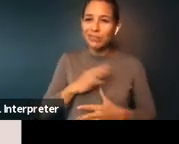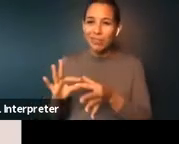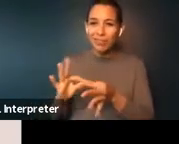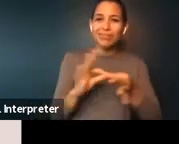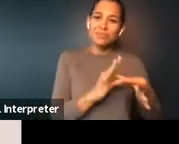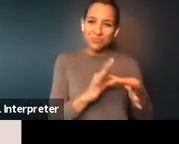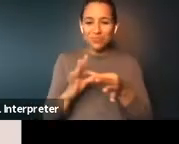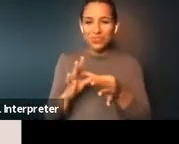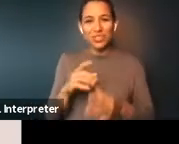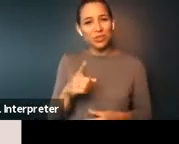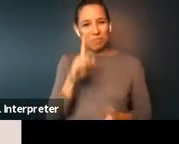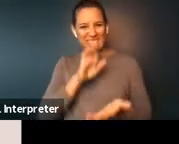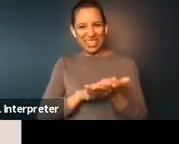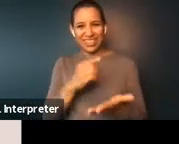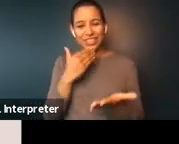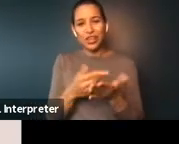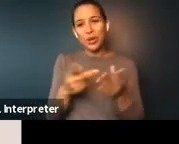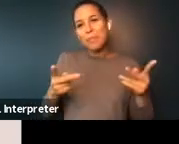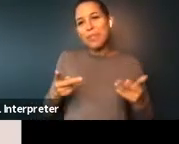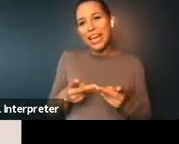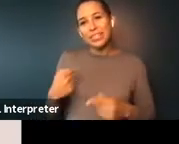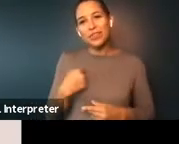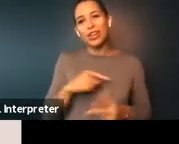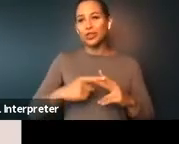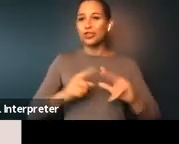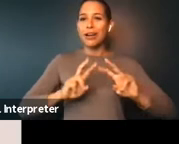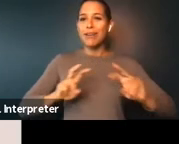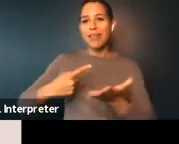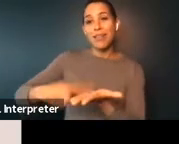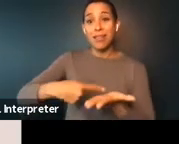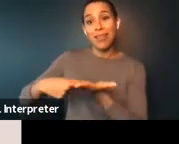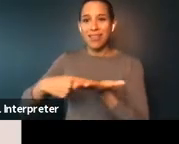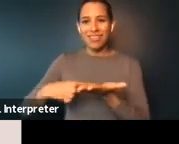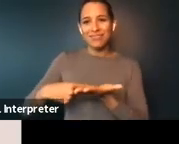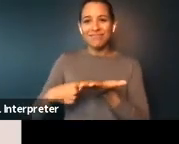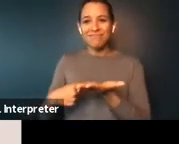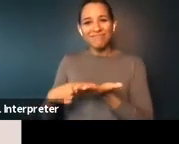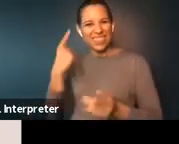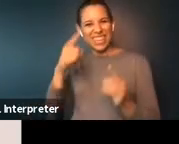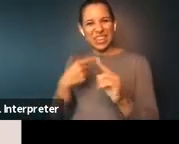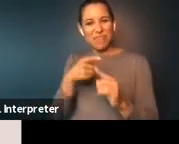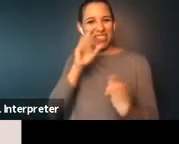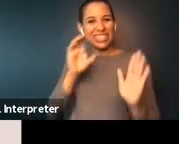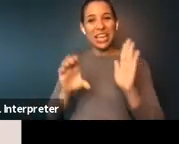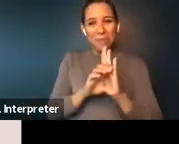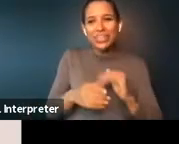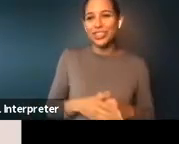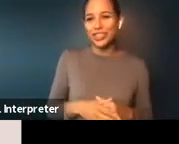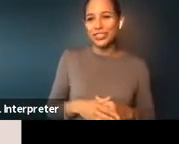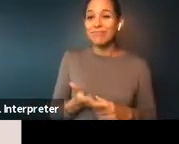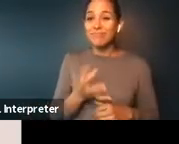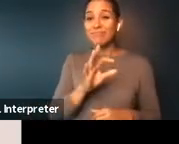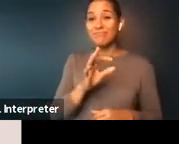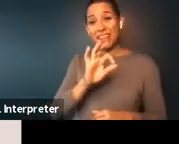place for us to kind of kick off thinking about, you know, femme intelligence